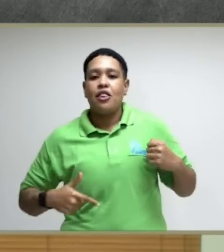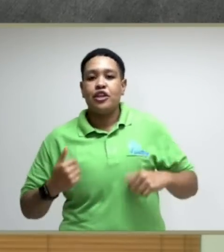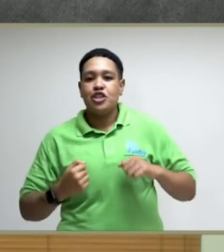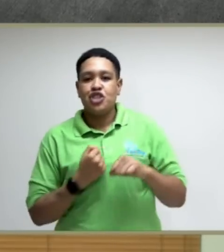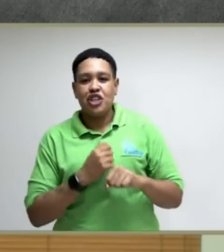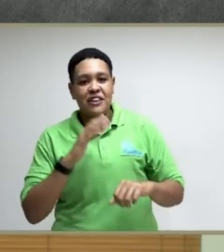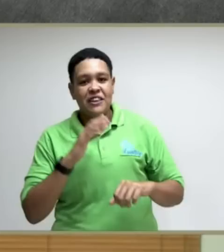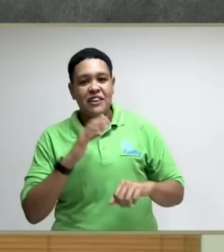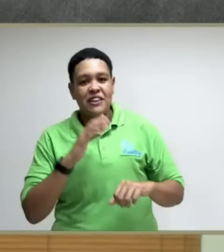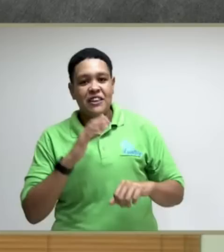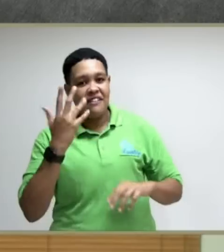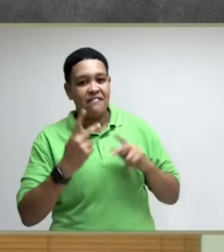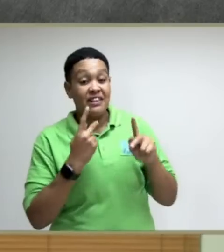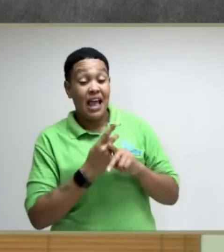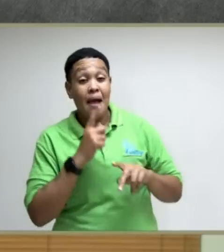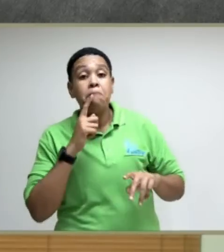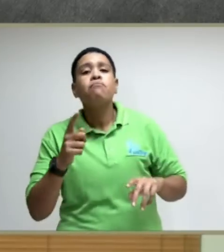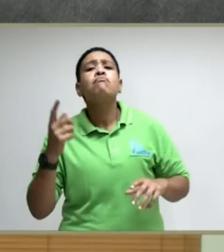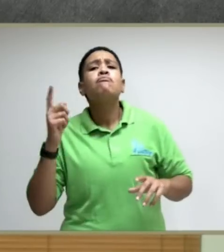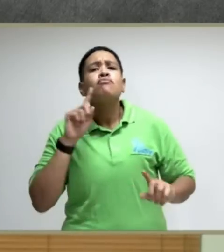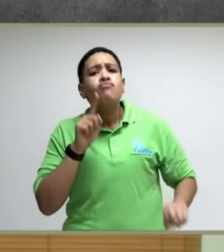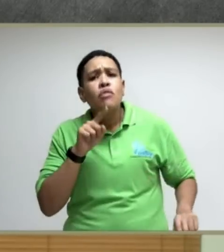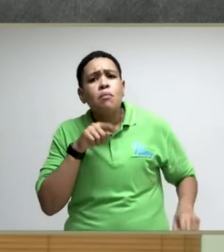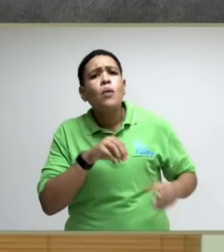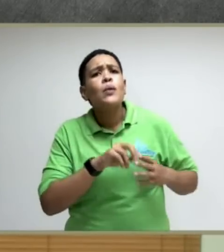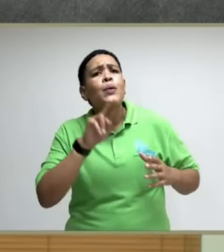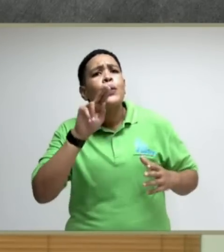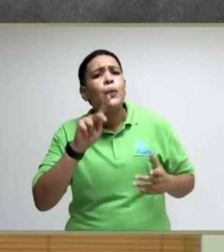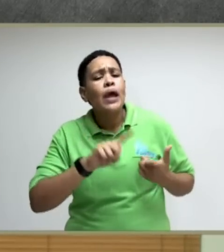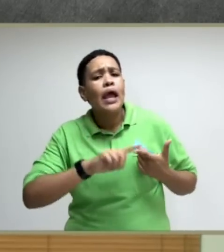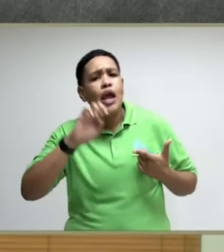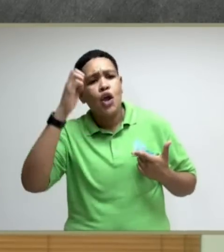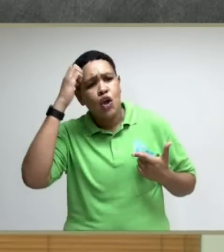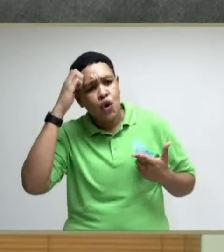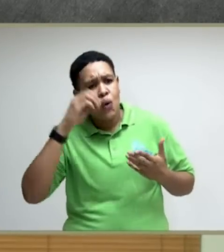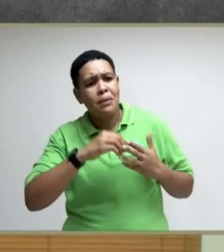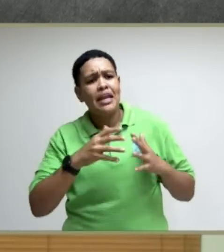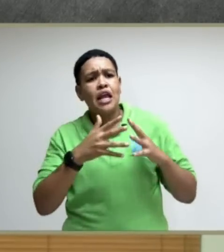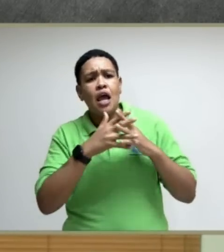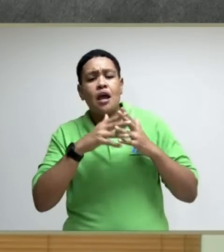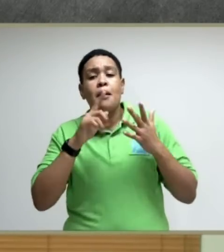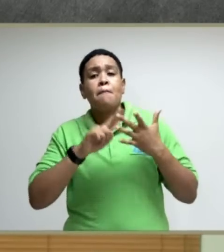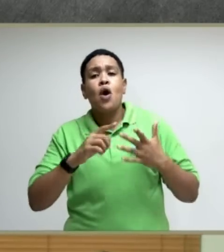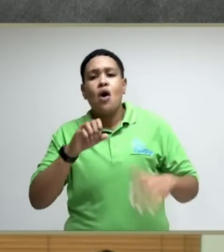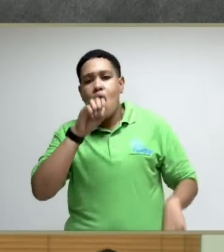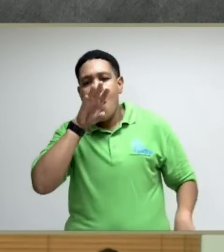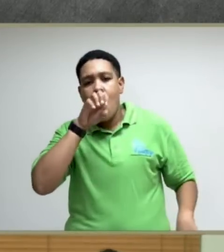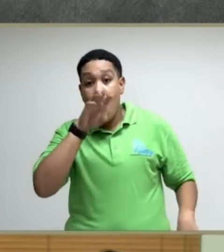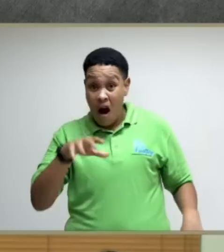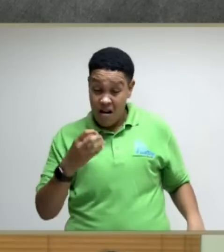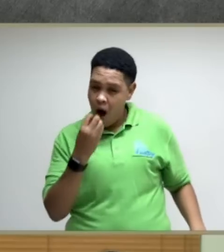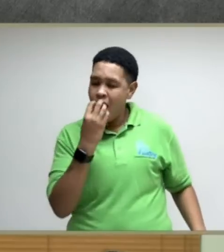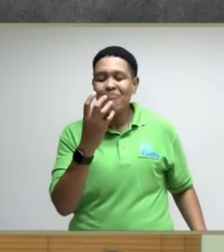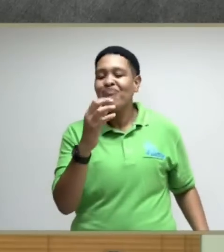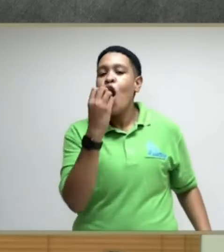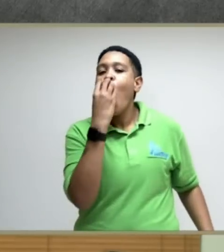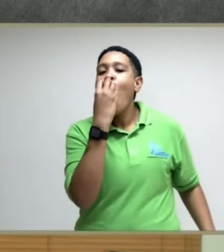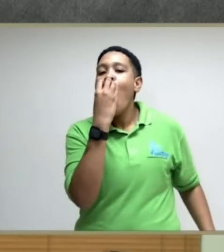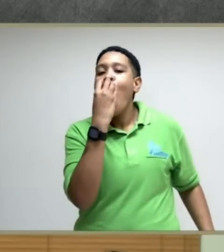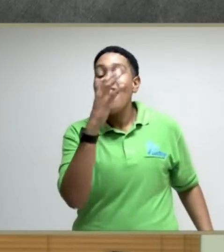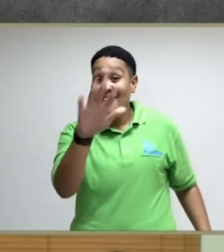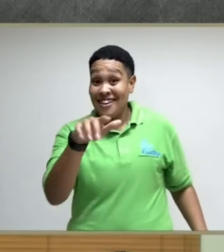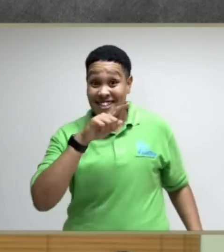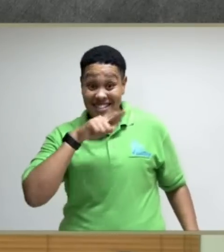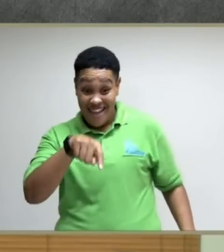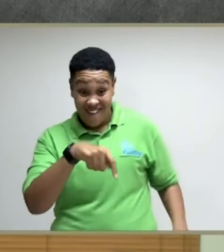year. Cases have been reported in UK, Europe, in the US, and Hong Kong. And the variant makes up less